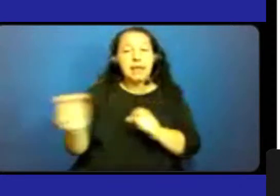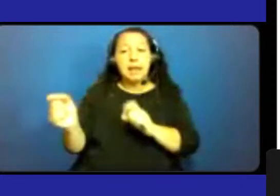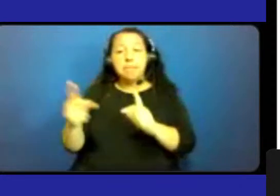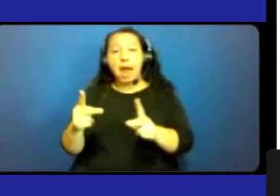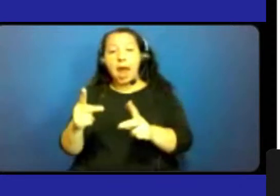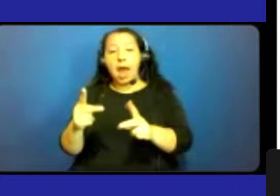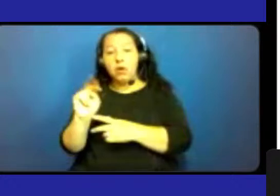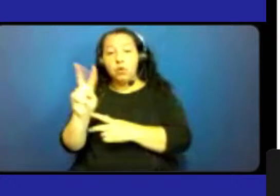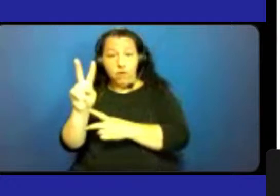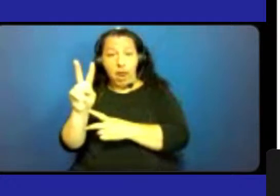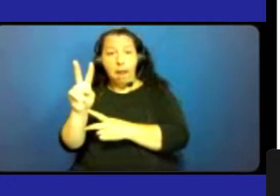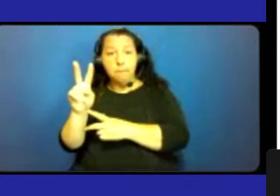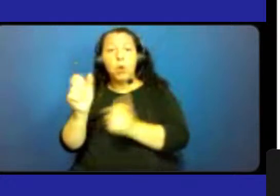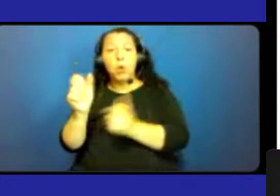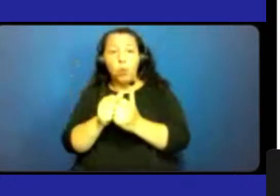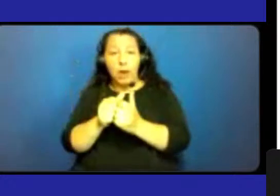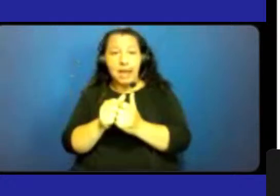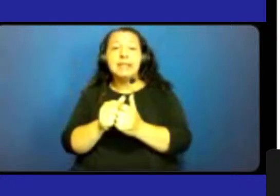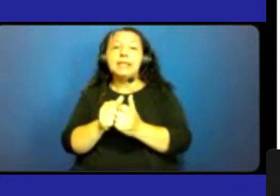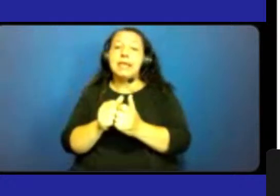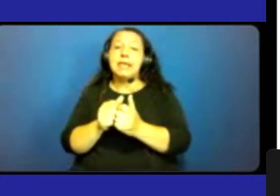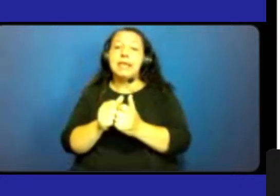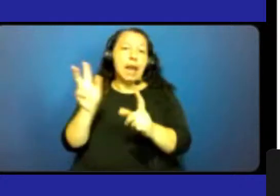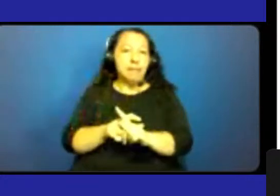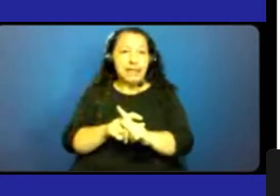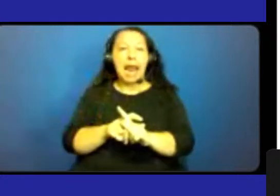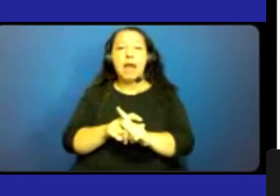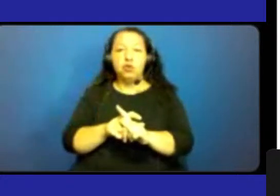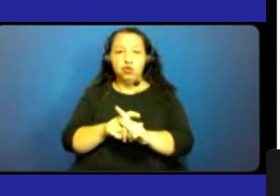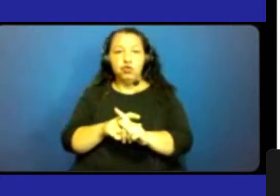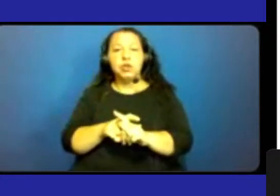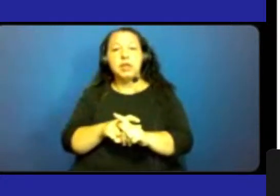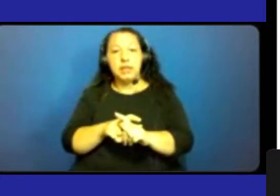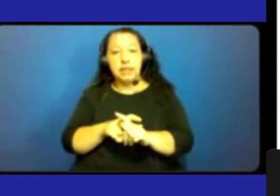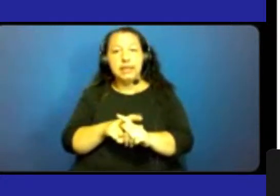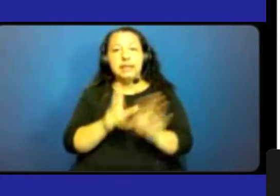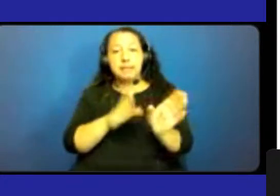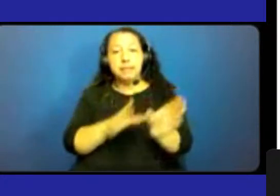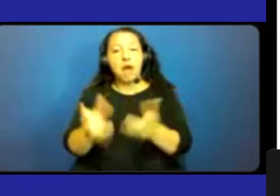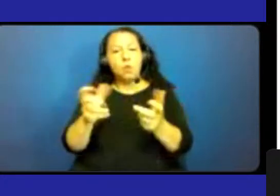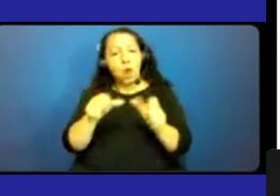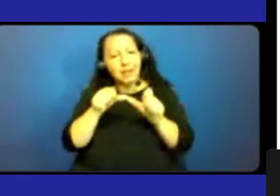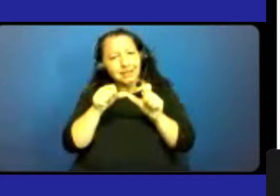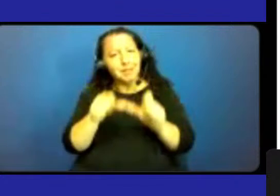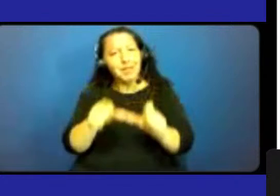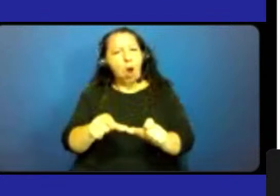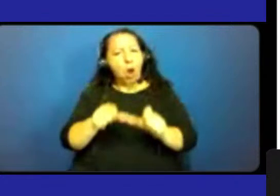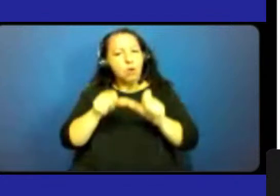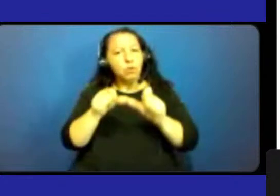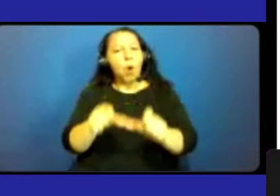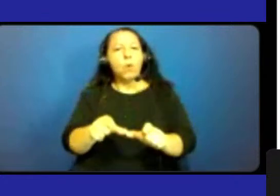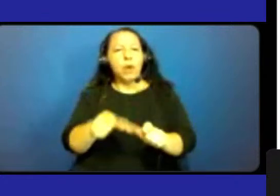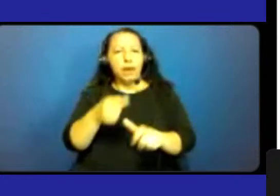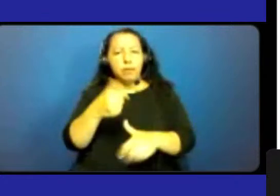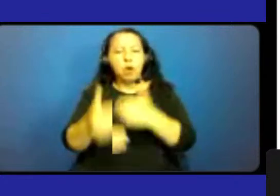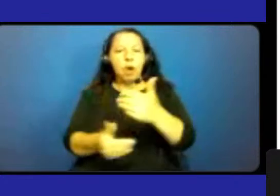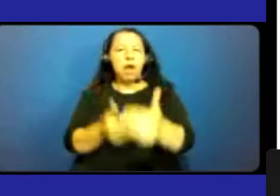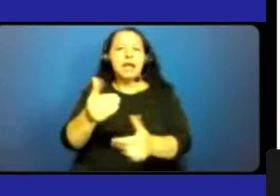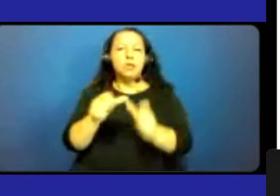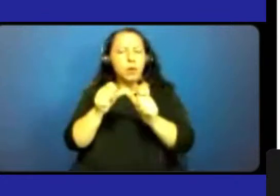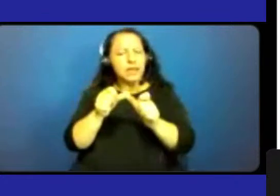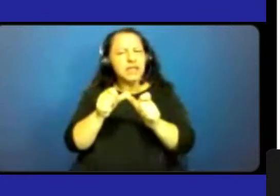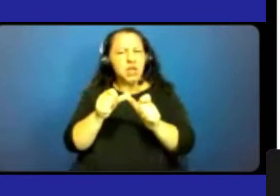the implementation plan. And then, as I said, we want this to be ongoing. We want to continue to evaluate and monitor as we go, and